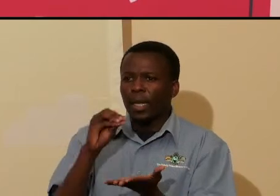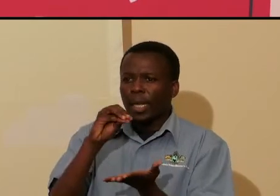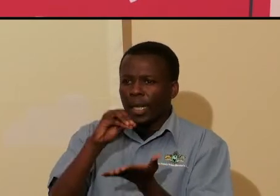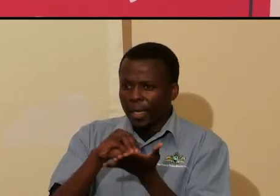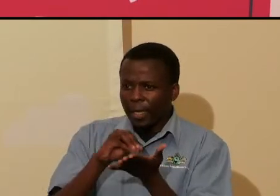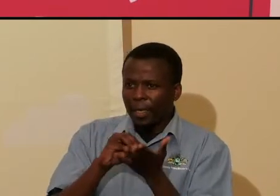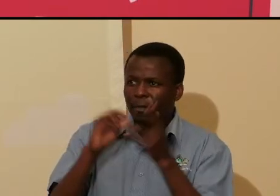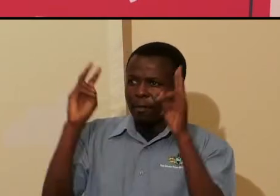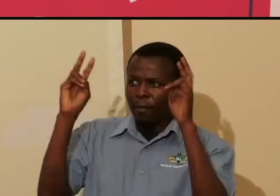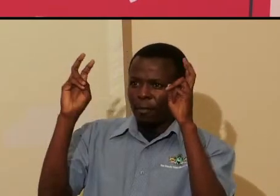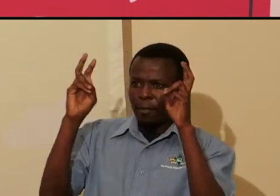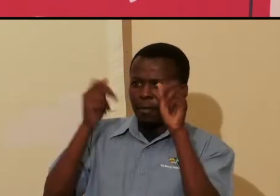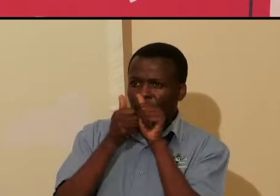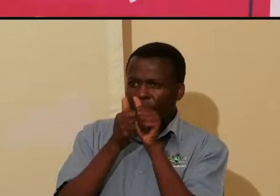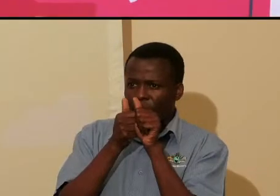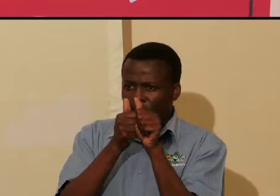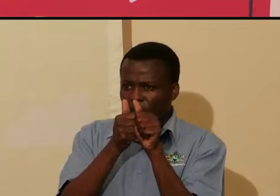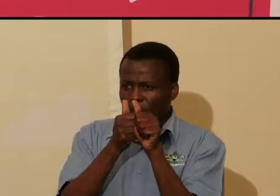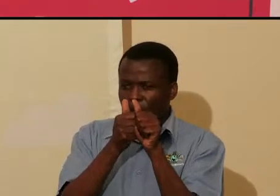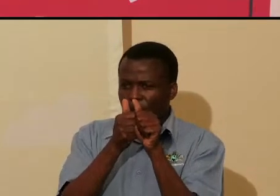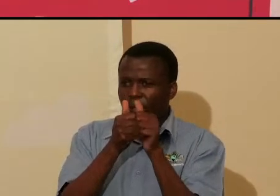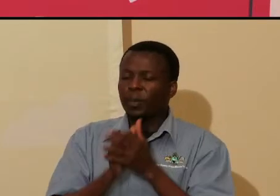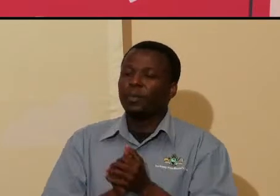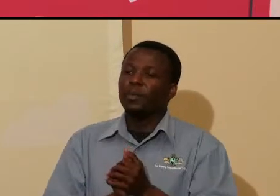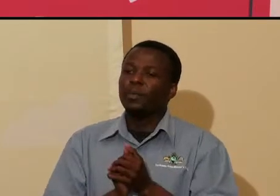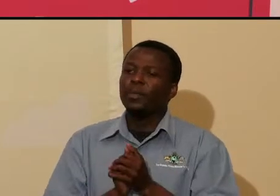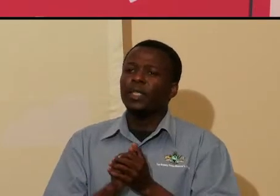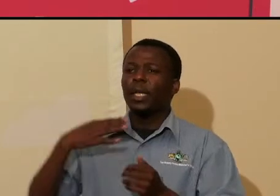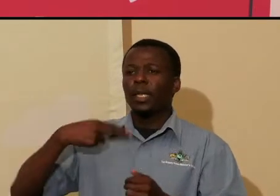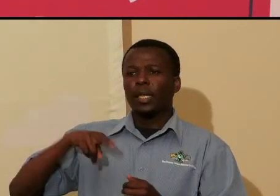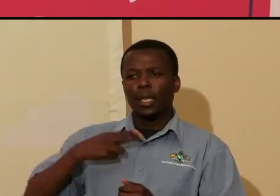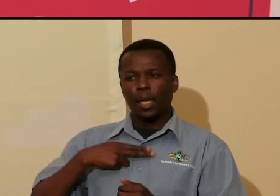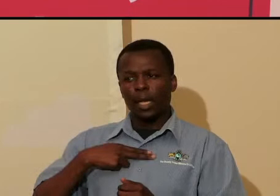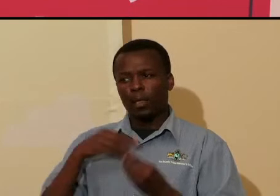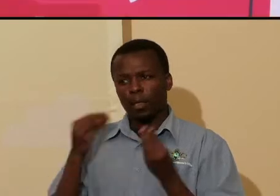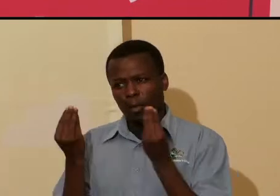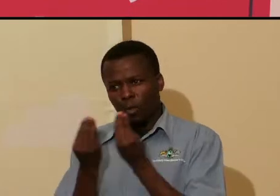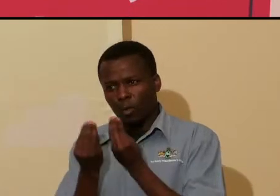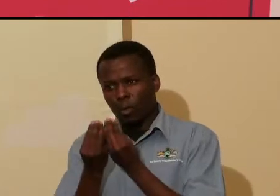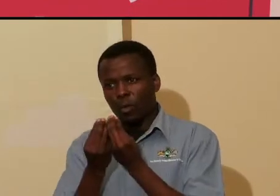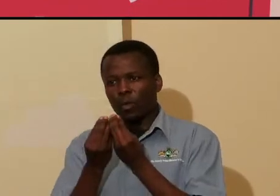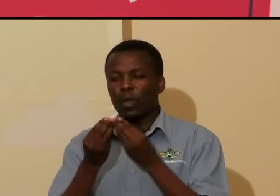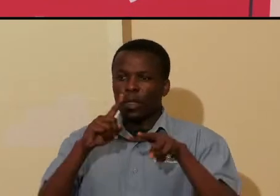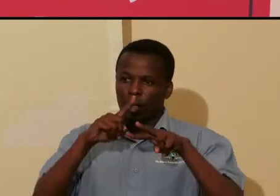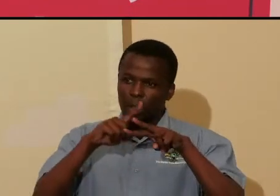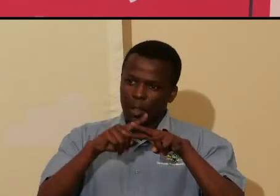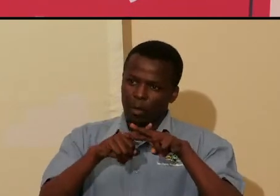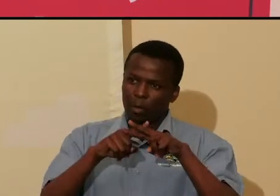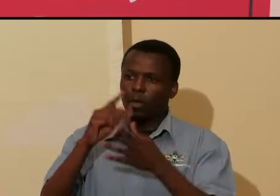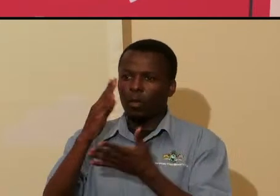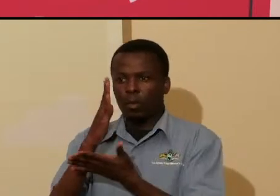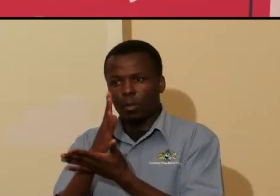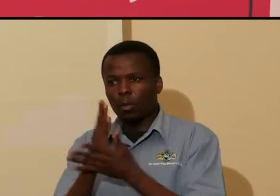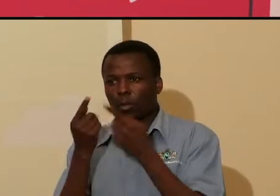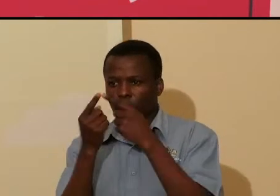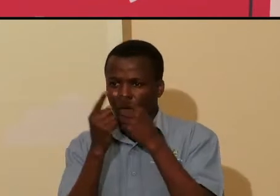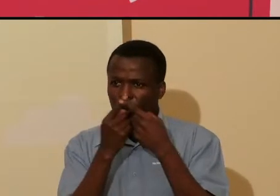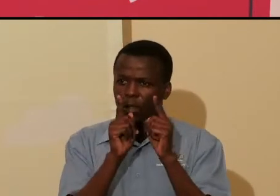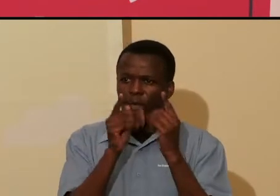has rightfully said, that we are together in Eswatini ending AIDS, inequalities,